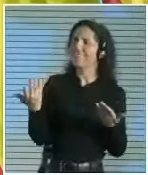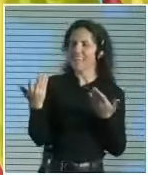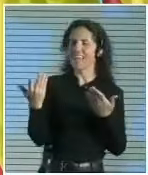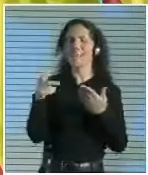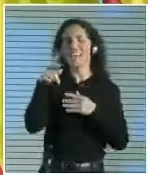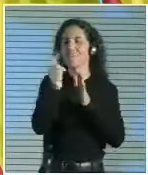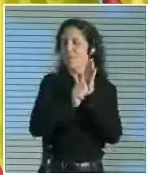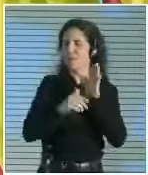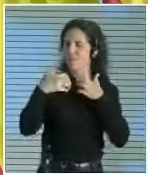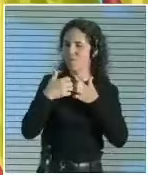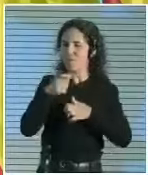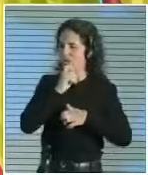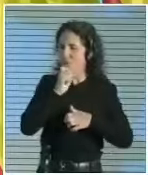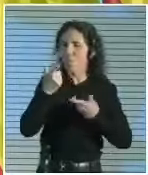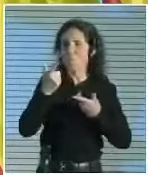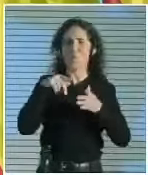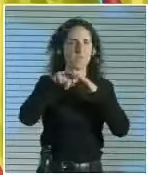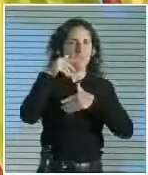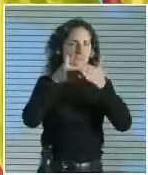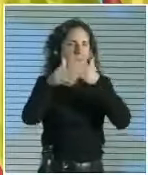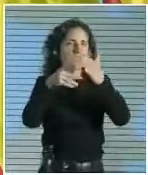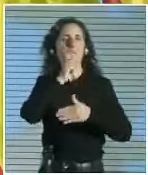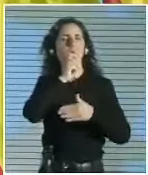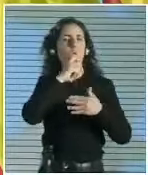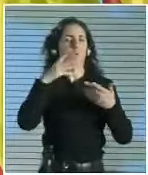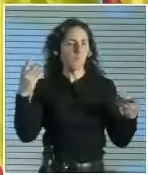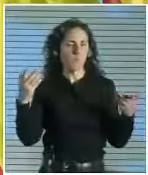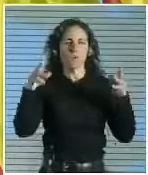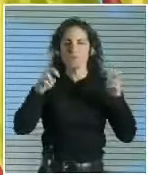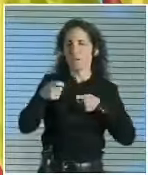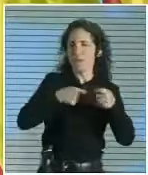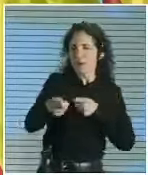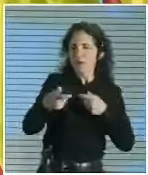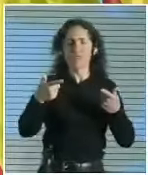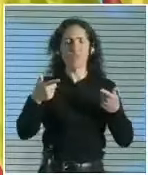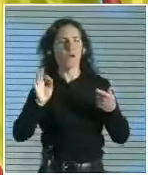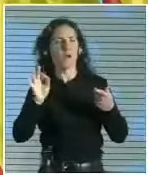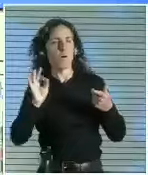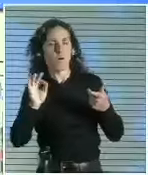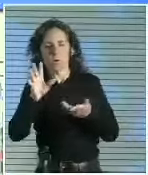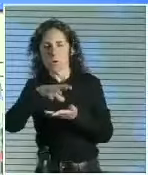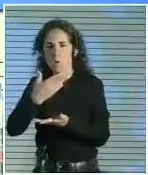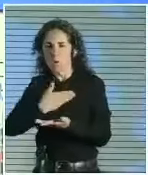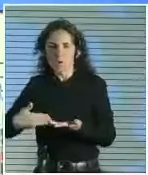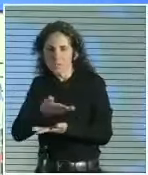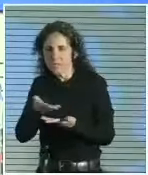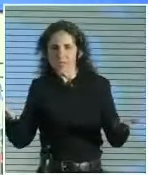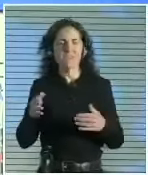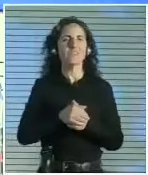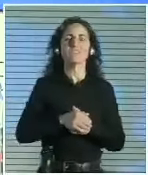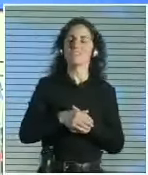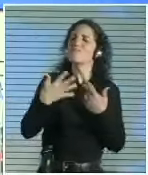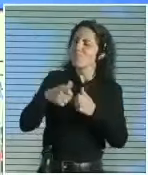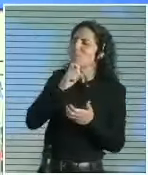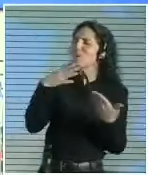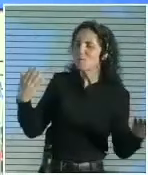loving it? Tell us a bit how it works, please. Yeah, happy to. And thanks for the invitation, and very happy to